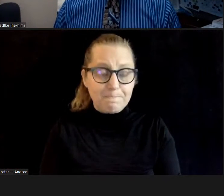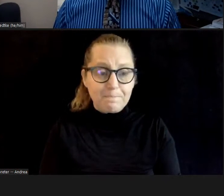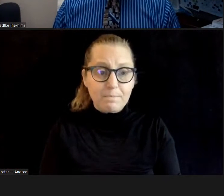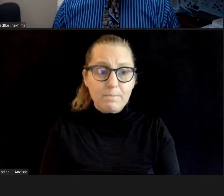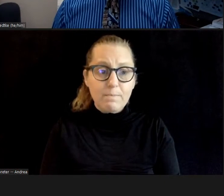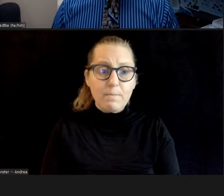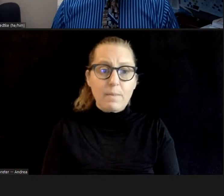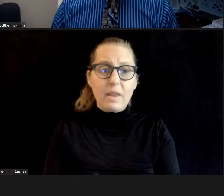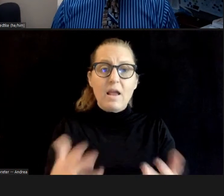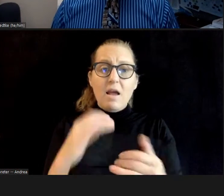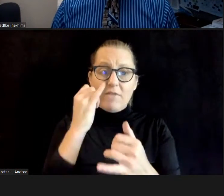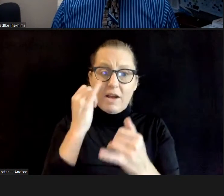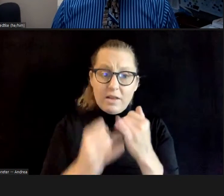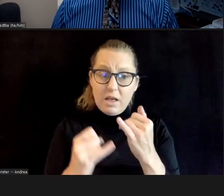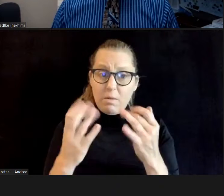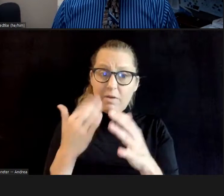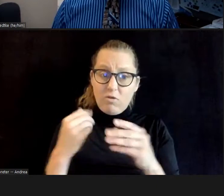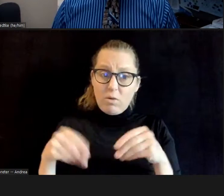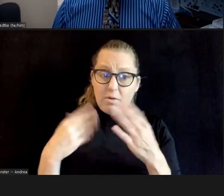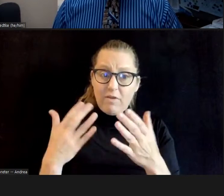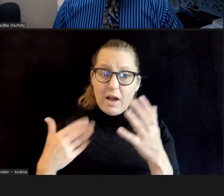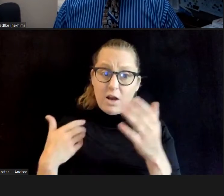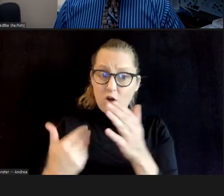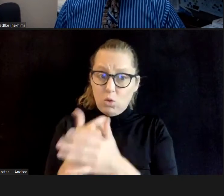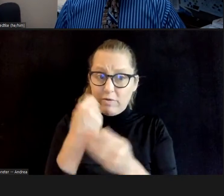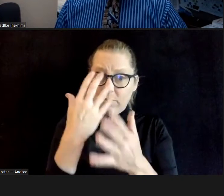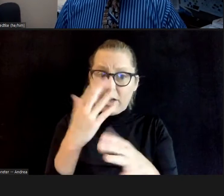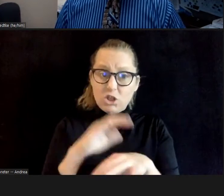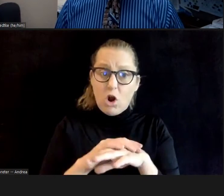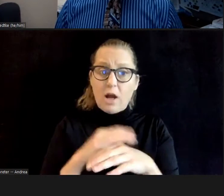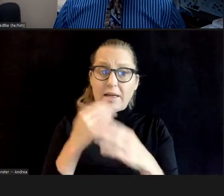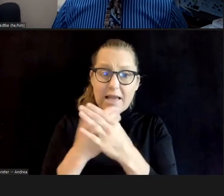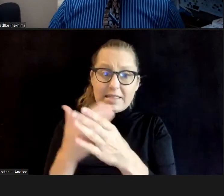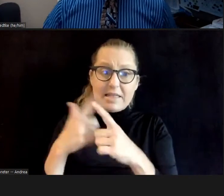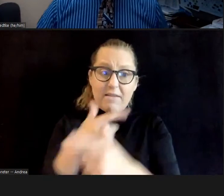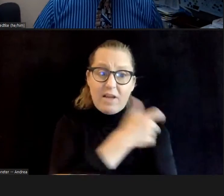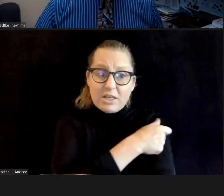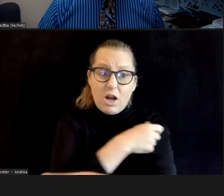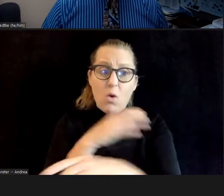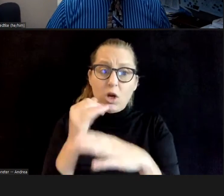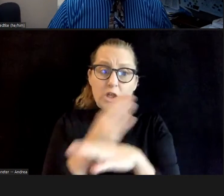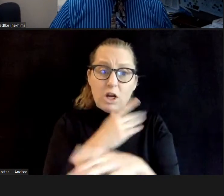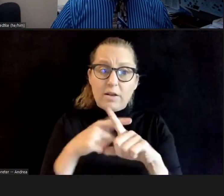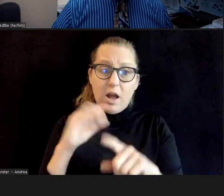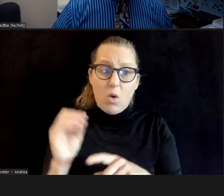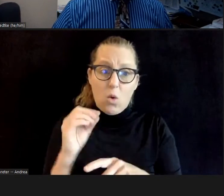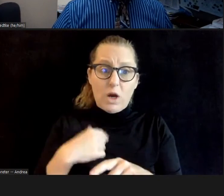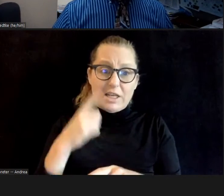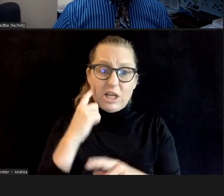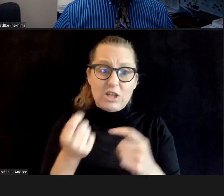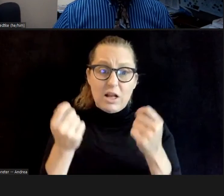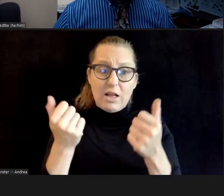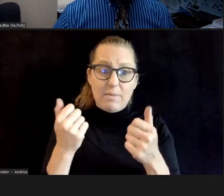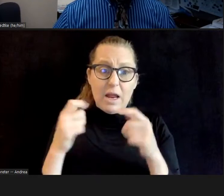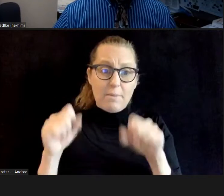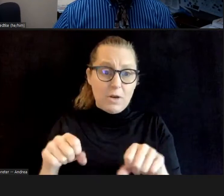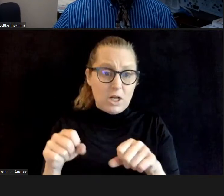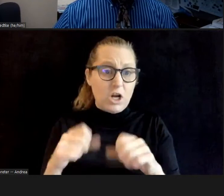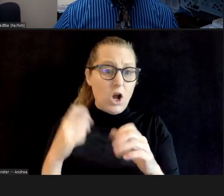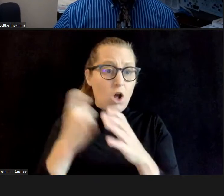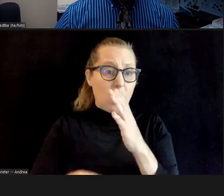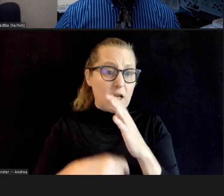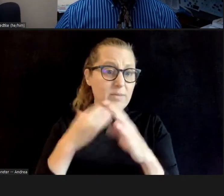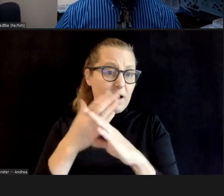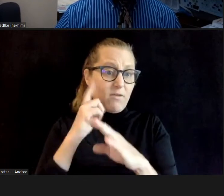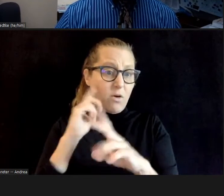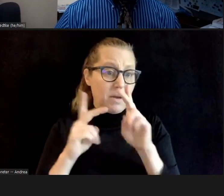Finally, before I provide an update on monkeypox cases and vaccinations, I want to share that Oregon has just eliminated a potential cost barrier for people at